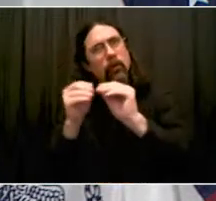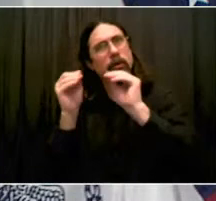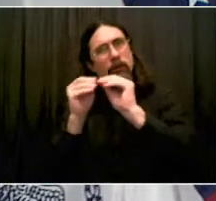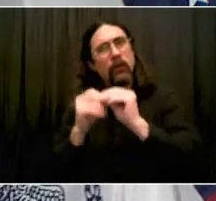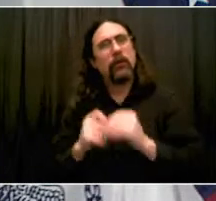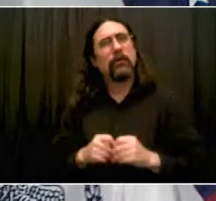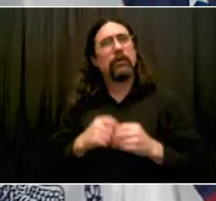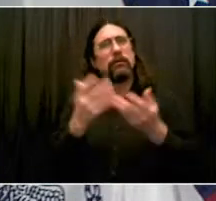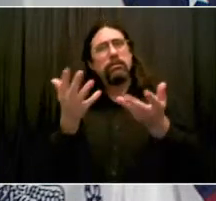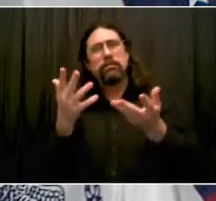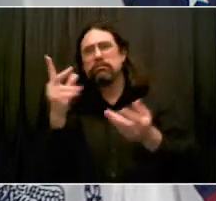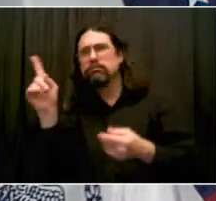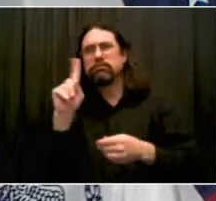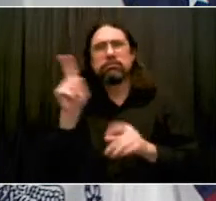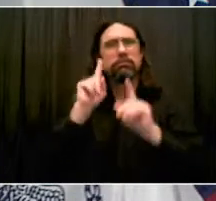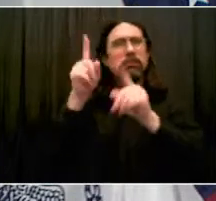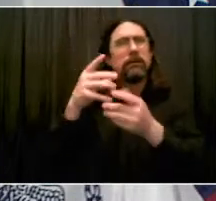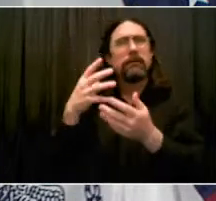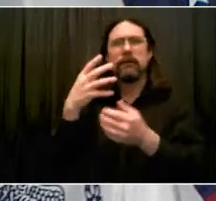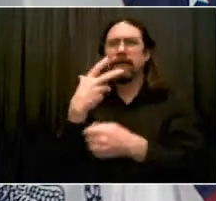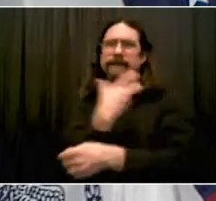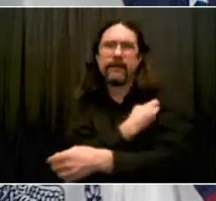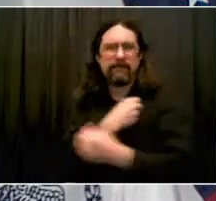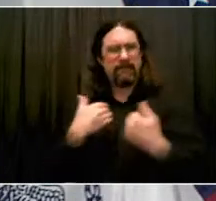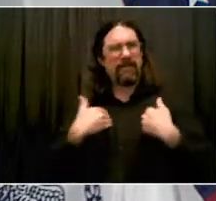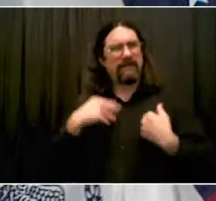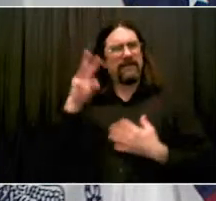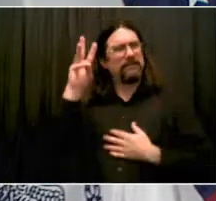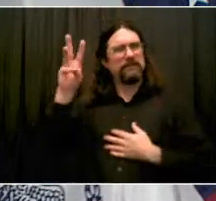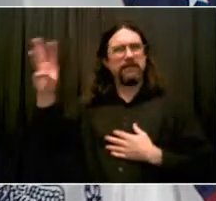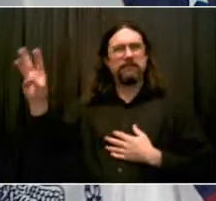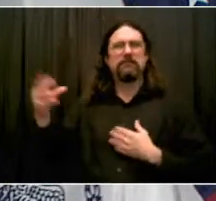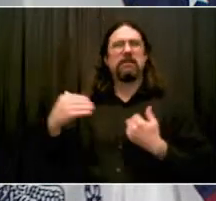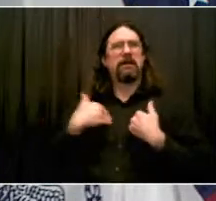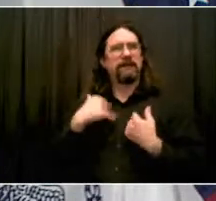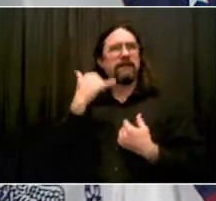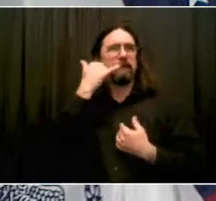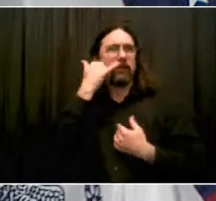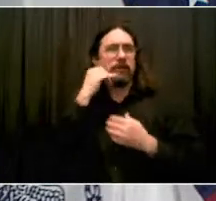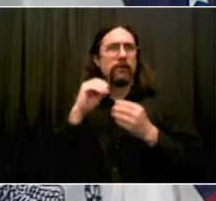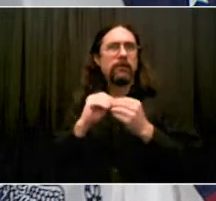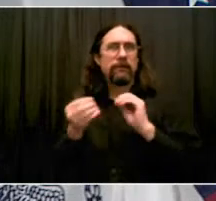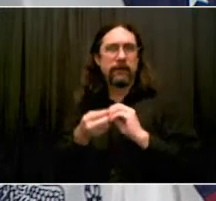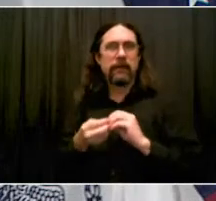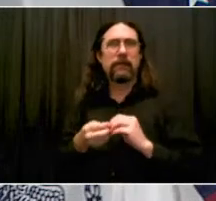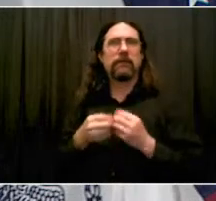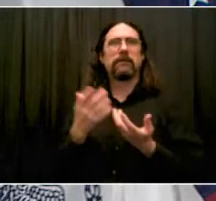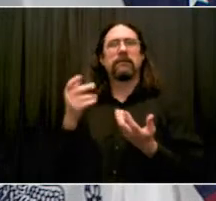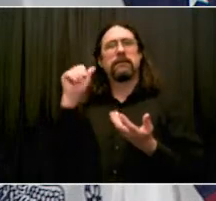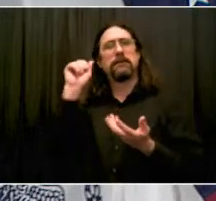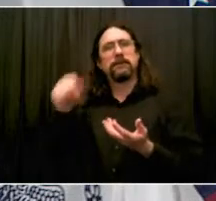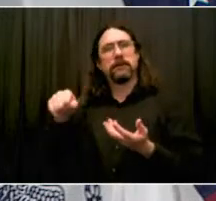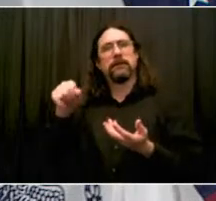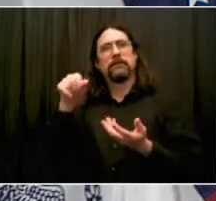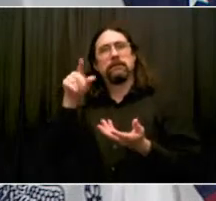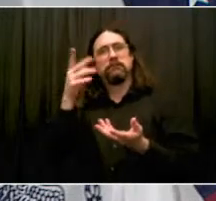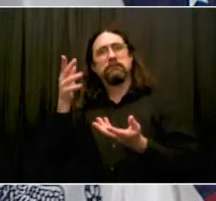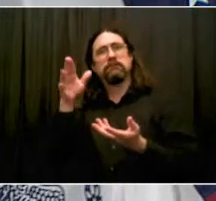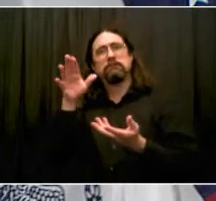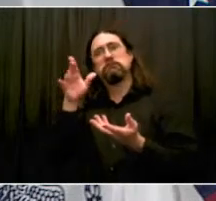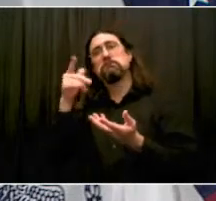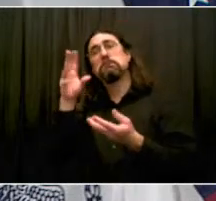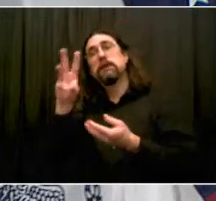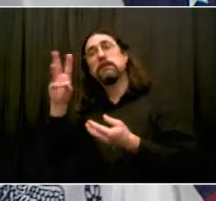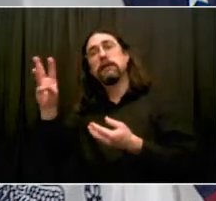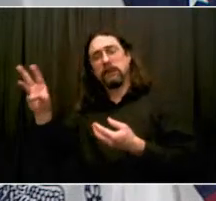877-VAX4NYC. And listen, let's make it personal. It really matters what each person does. So if you're watching right now and you just haven't gotten